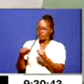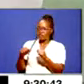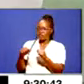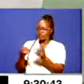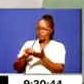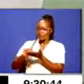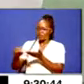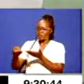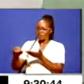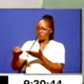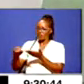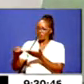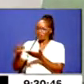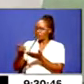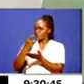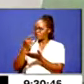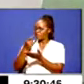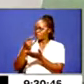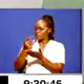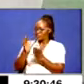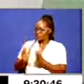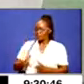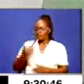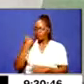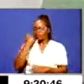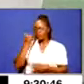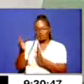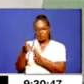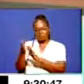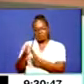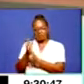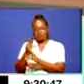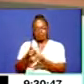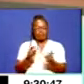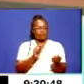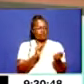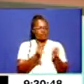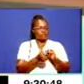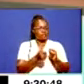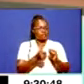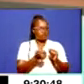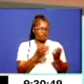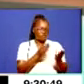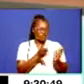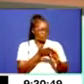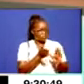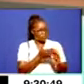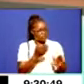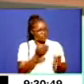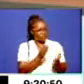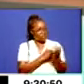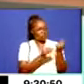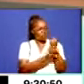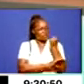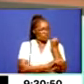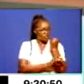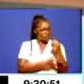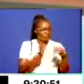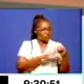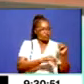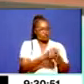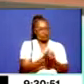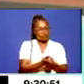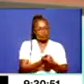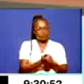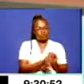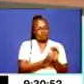eliminate or treat the patients as fast as possible. But the change maybe appears to be faster in some countries than others. I can give you